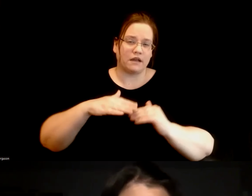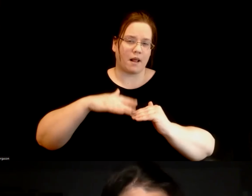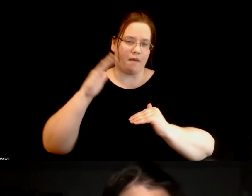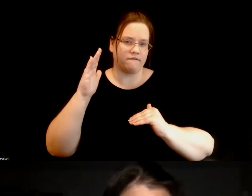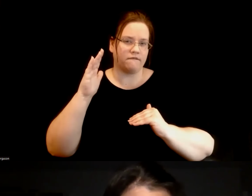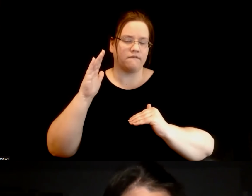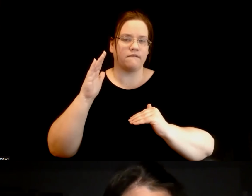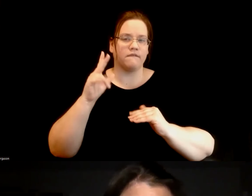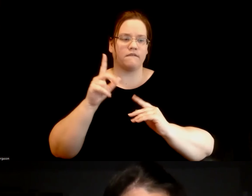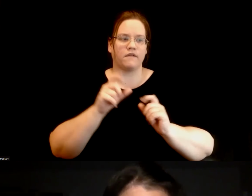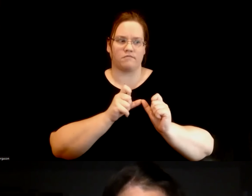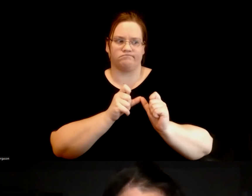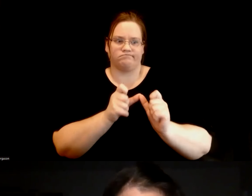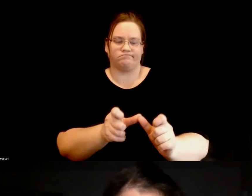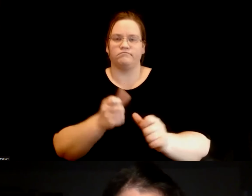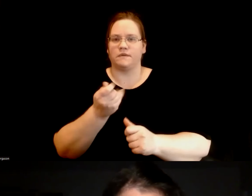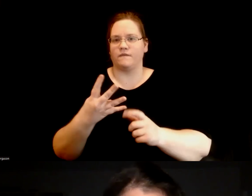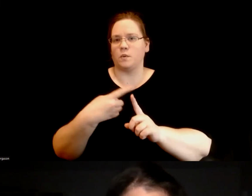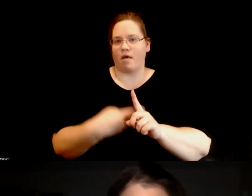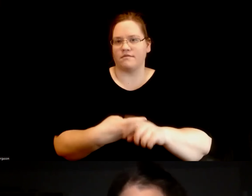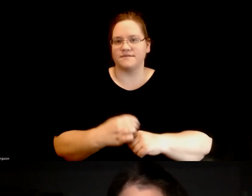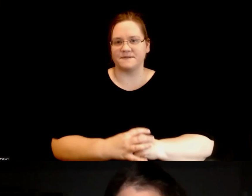think, been ongoing for a few months.